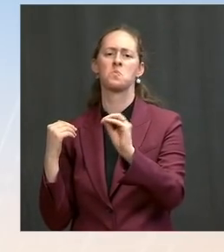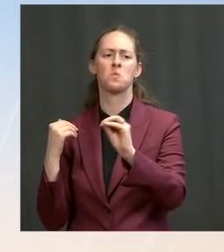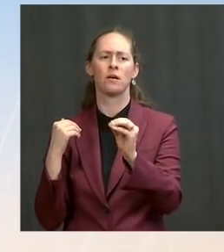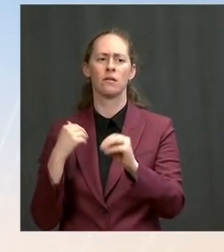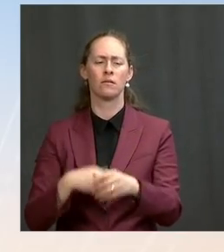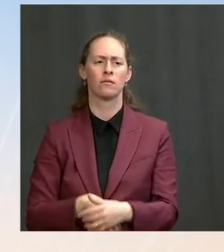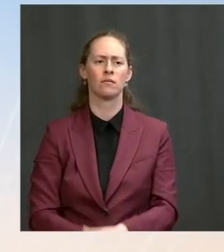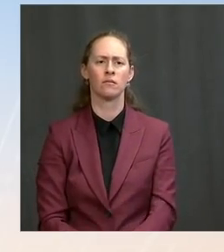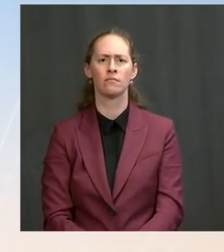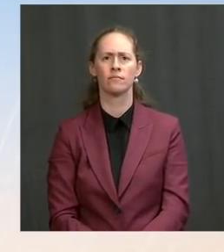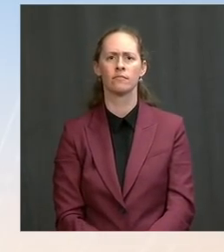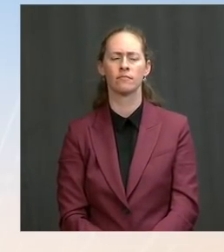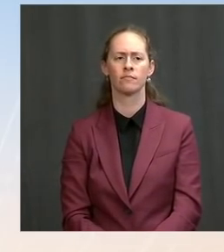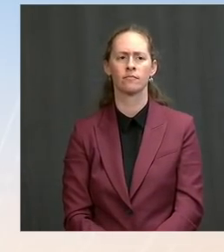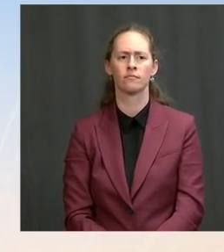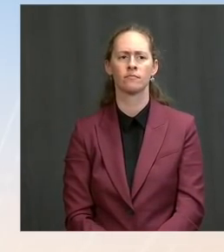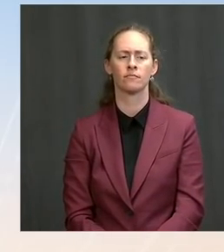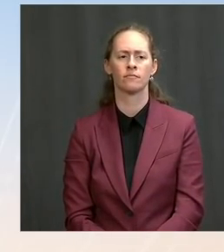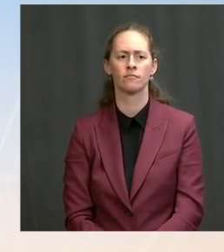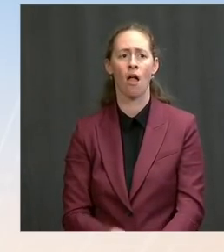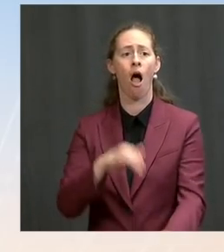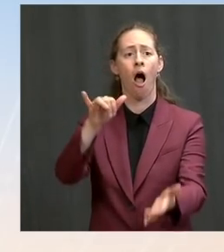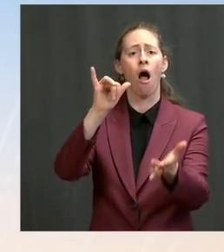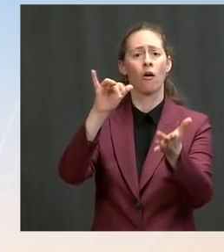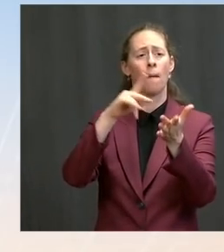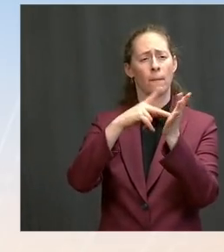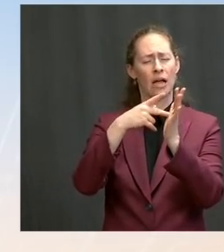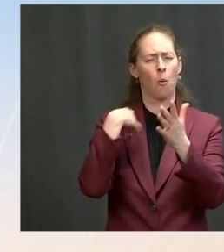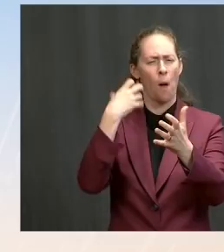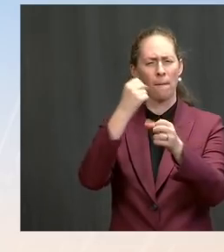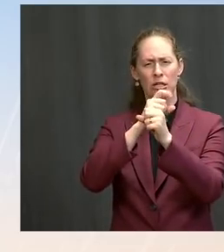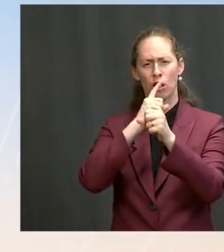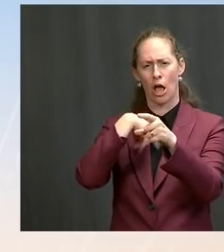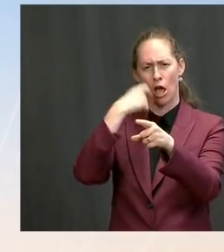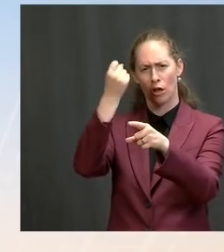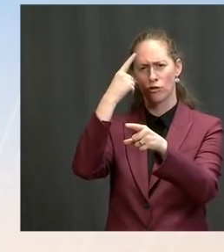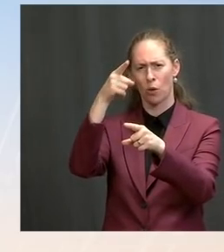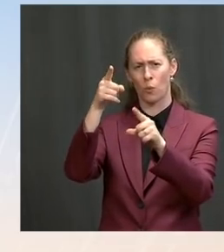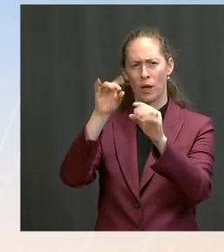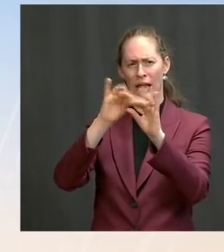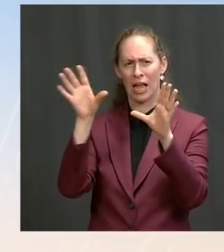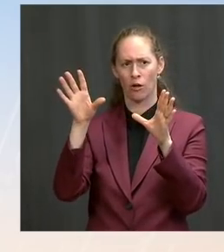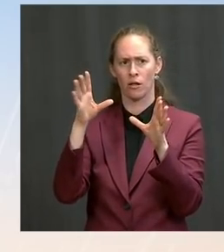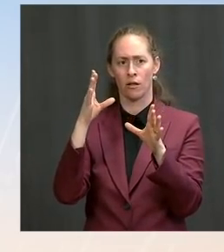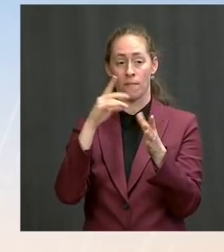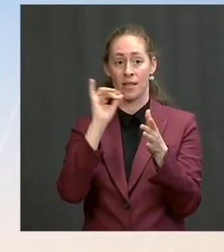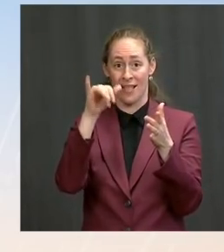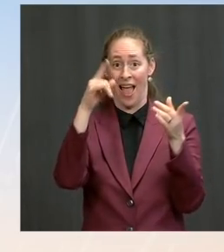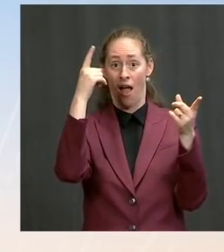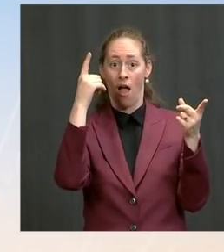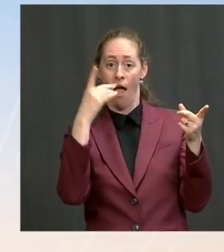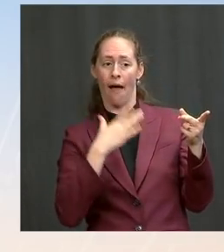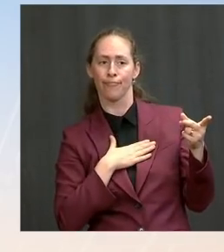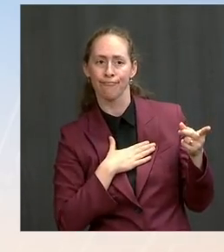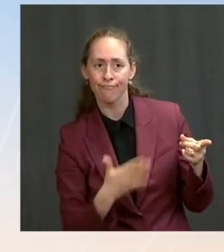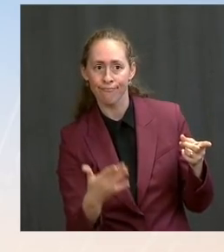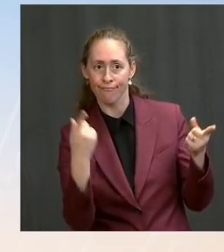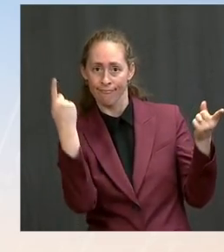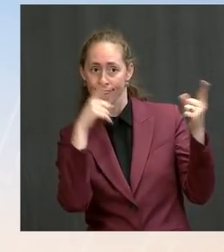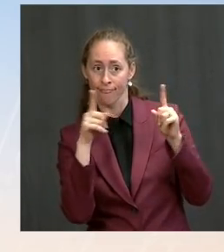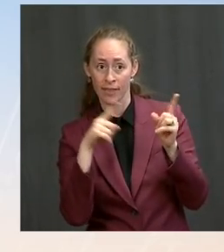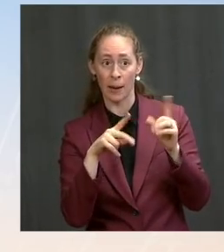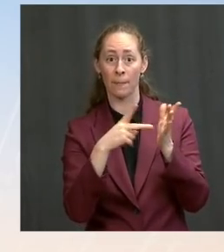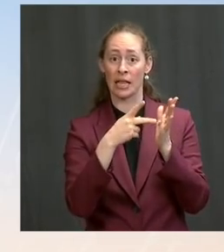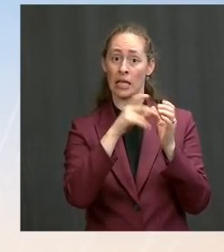is not correct, and I want to make sure I understood. So the items that didn't make it into the compromise still could be pushed by the White House in